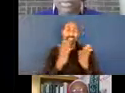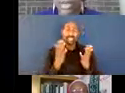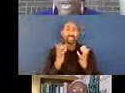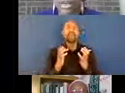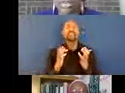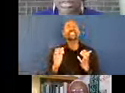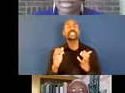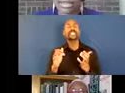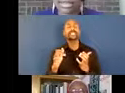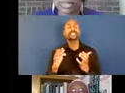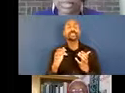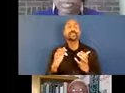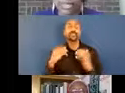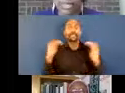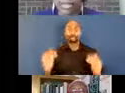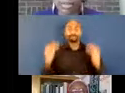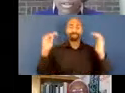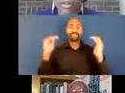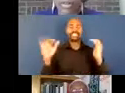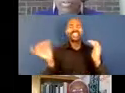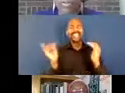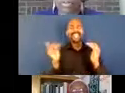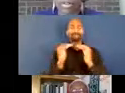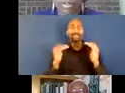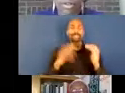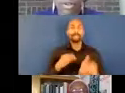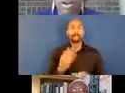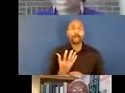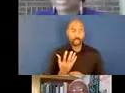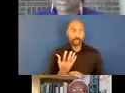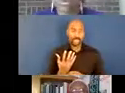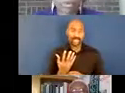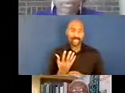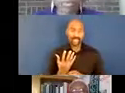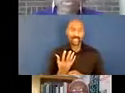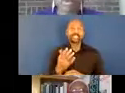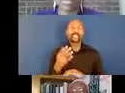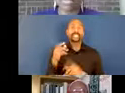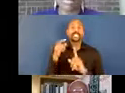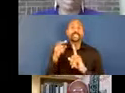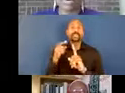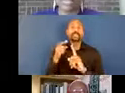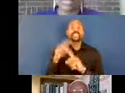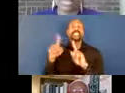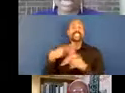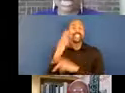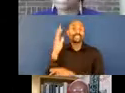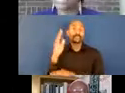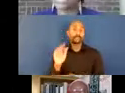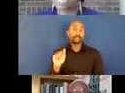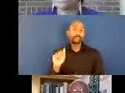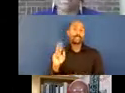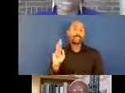but the kind that is central to envisioning alternative futures. Audre Lorde wrote about this kind of poetry in an